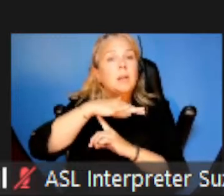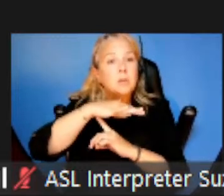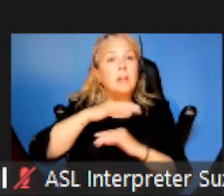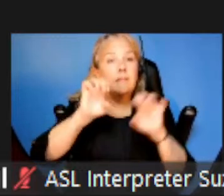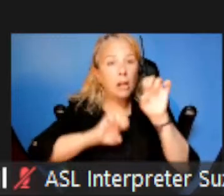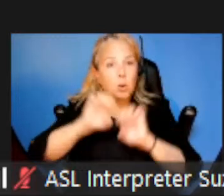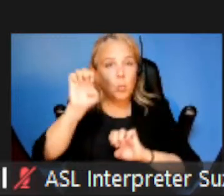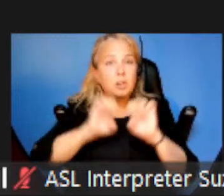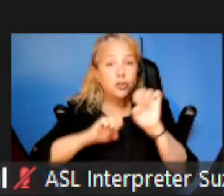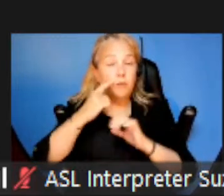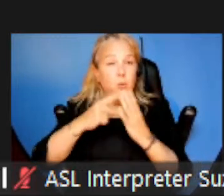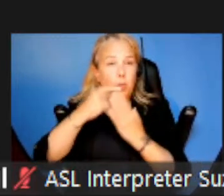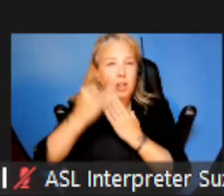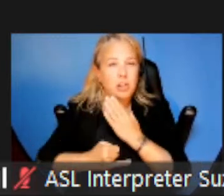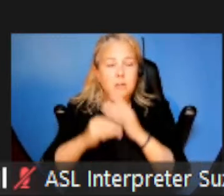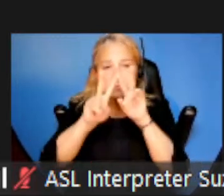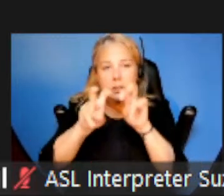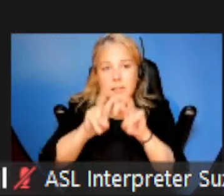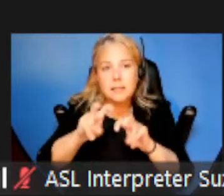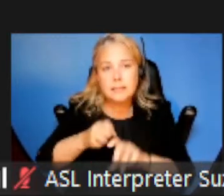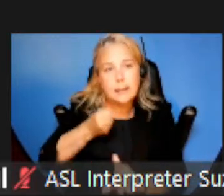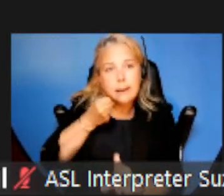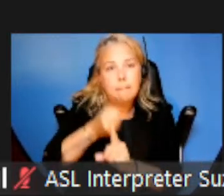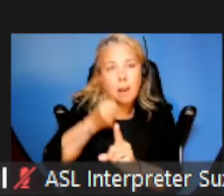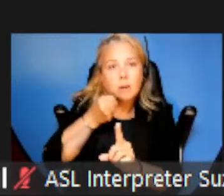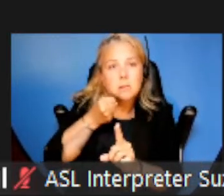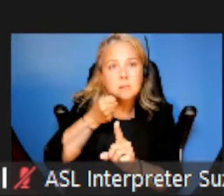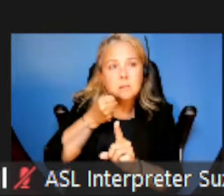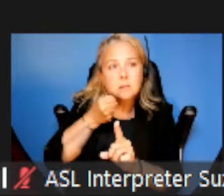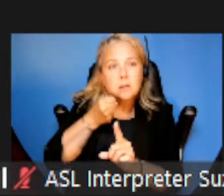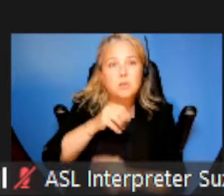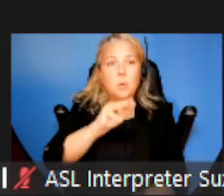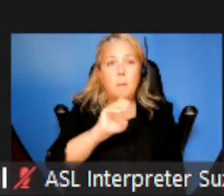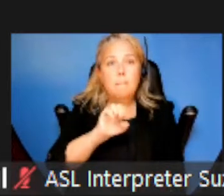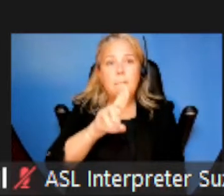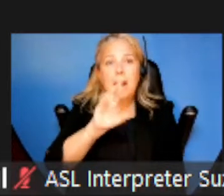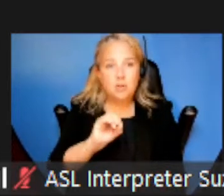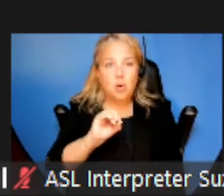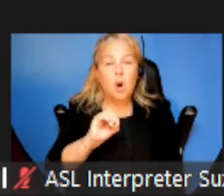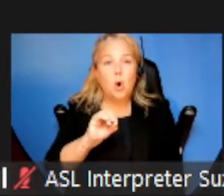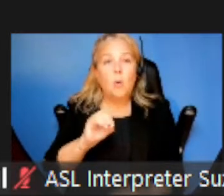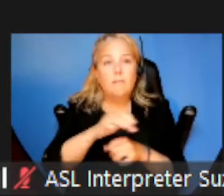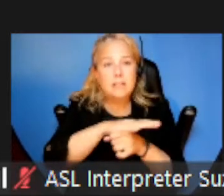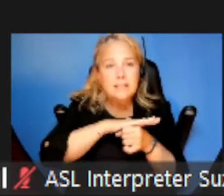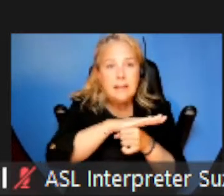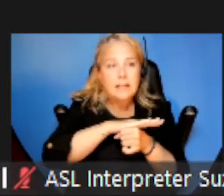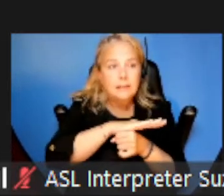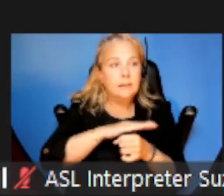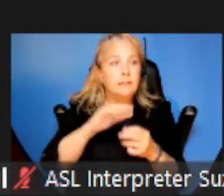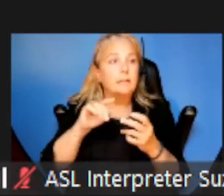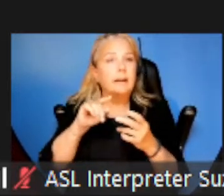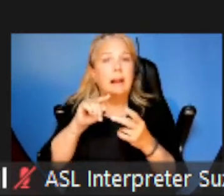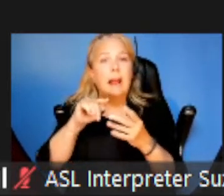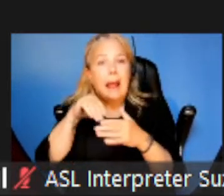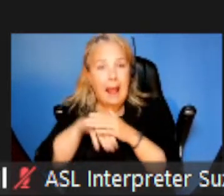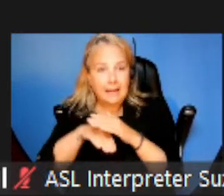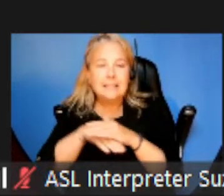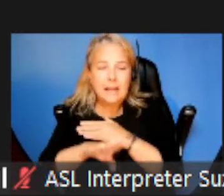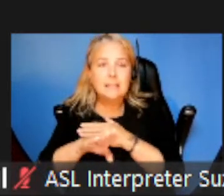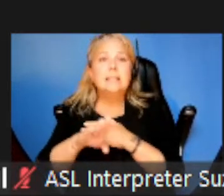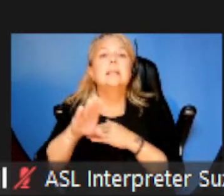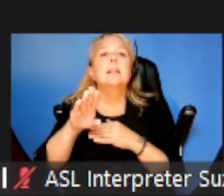to assess the impacts to metro facilities, access to metro